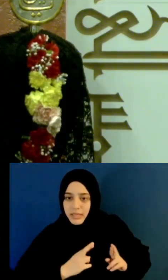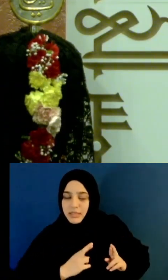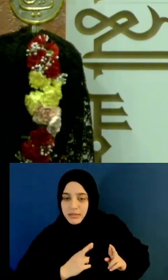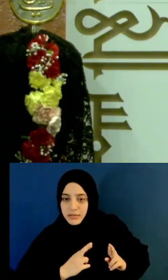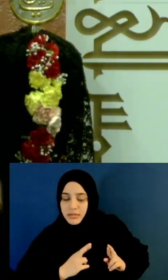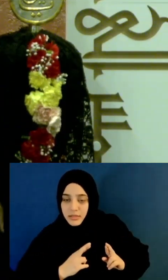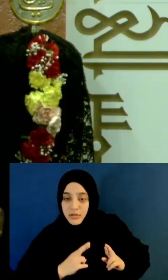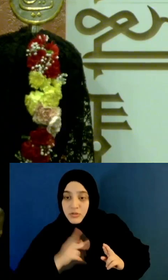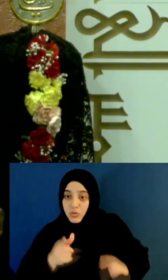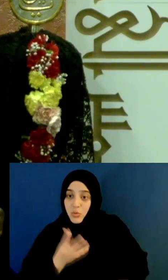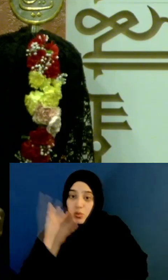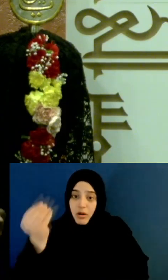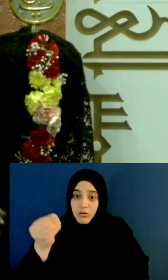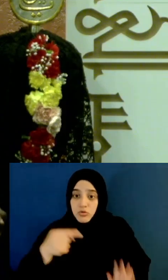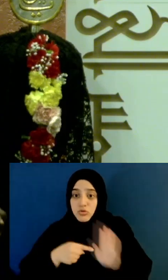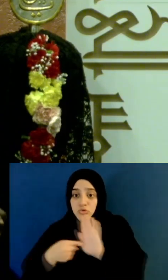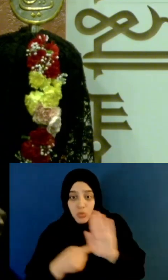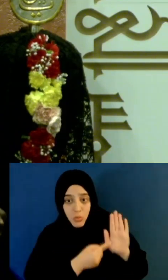identity.